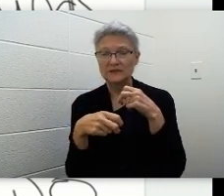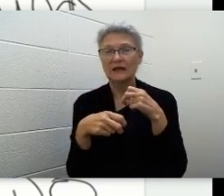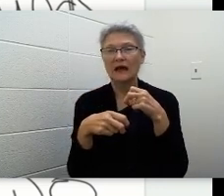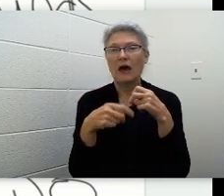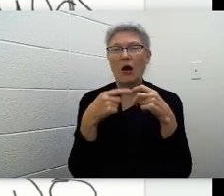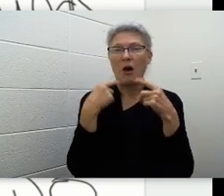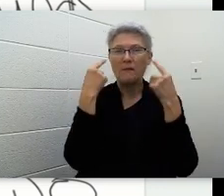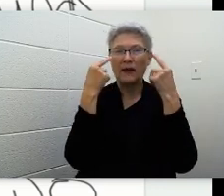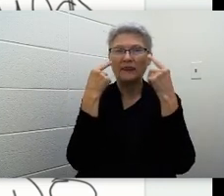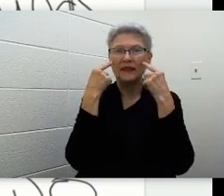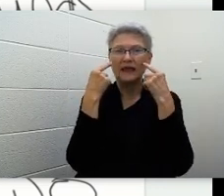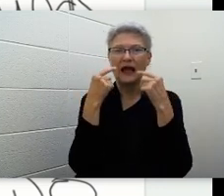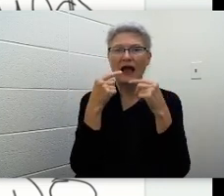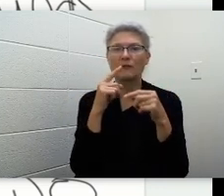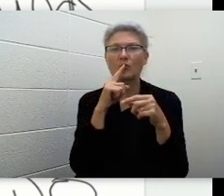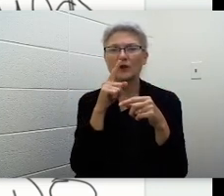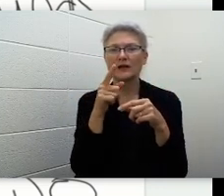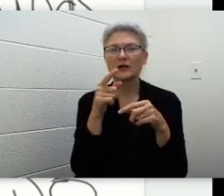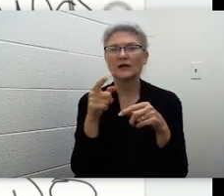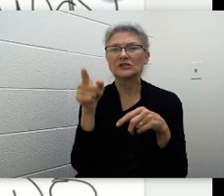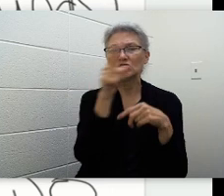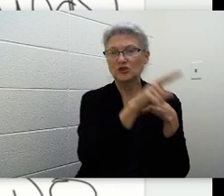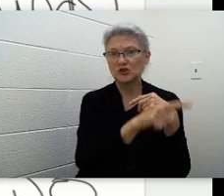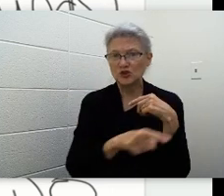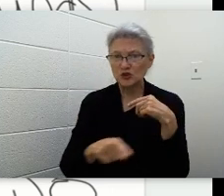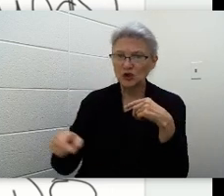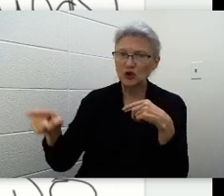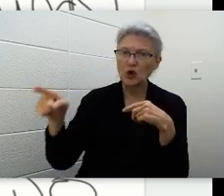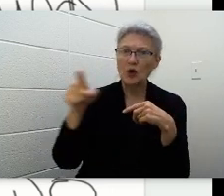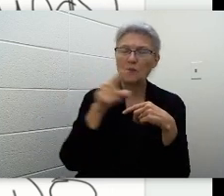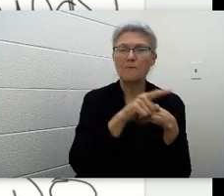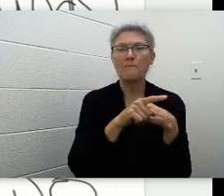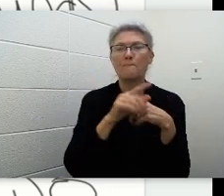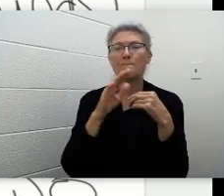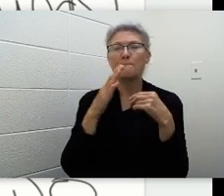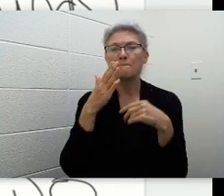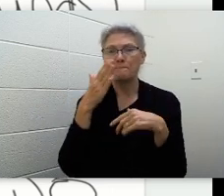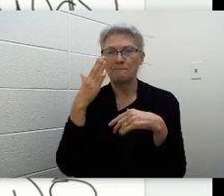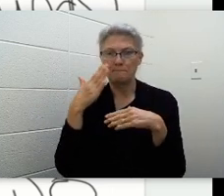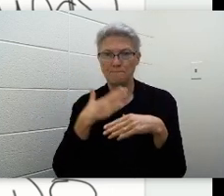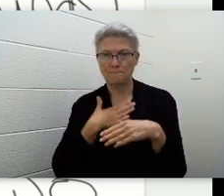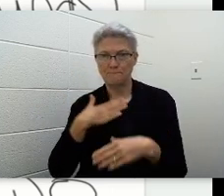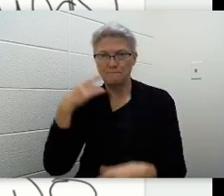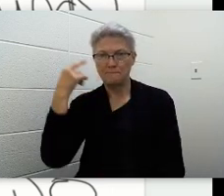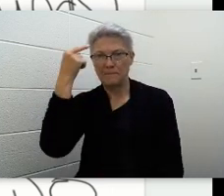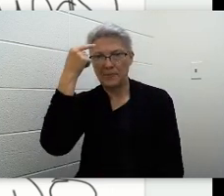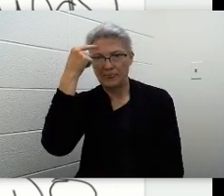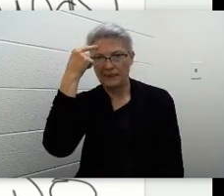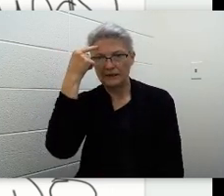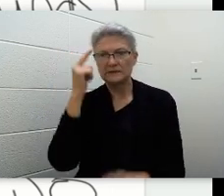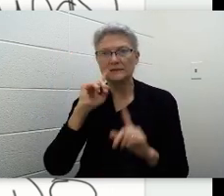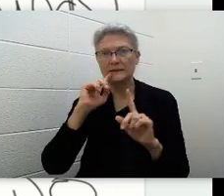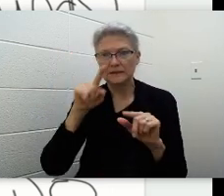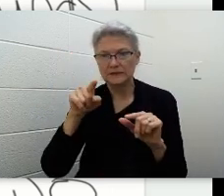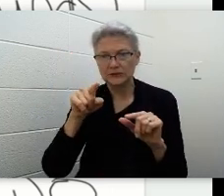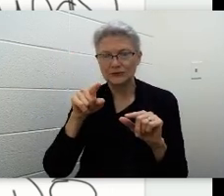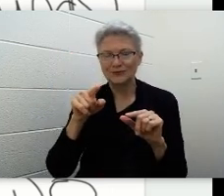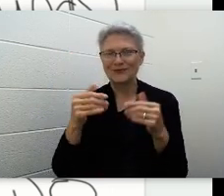my thinking here. I'm actually going to circle my thinking. There we go. You guys,